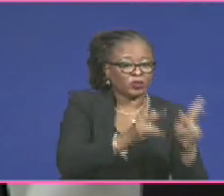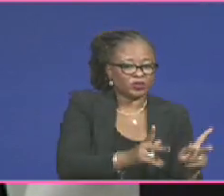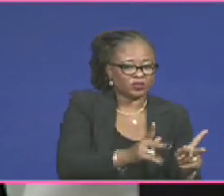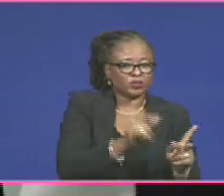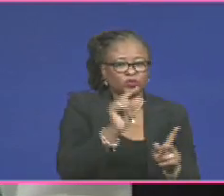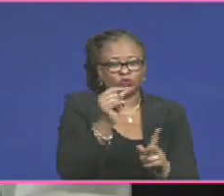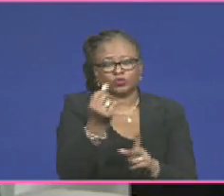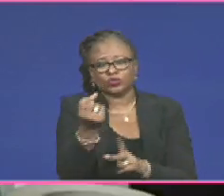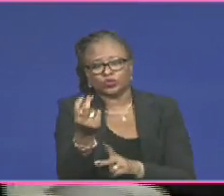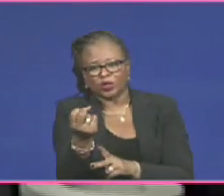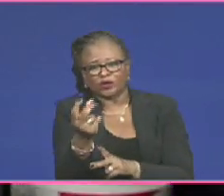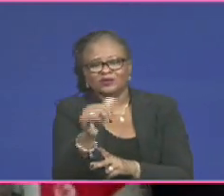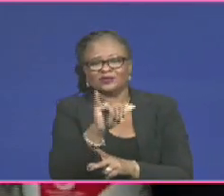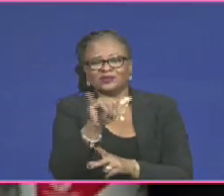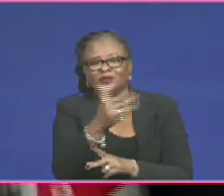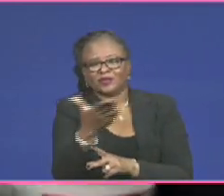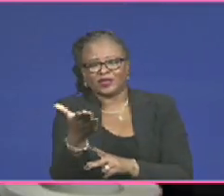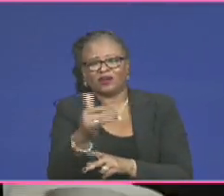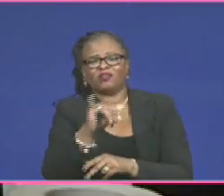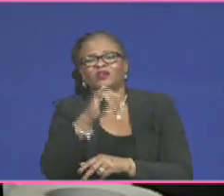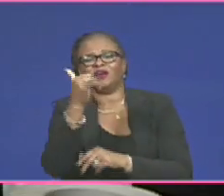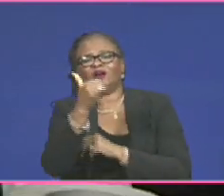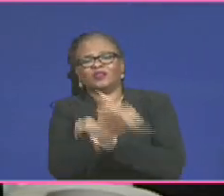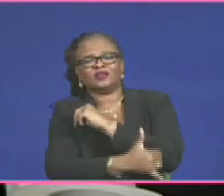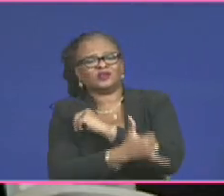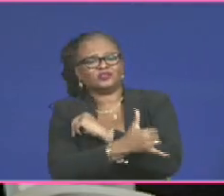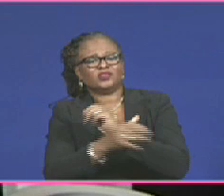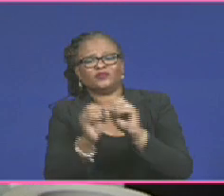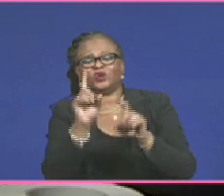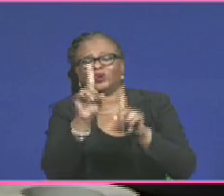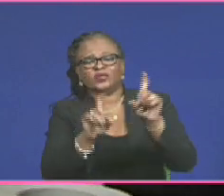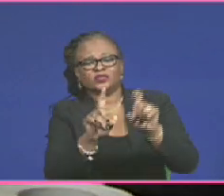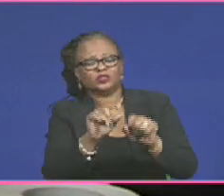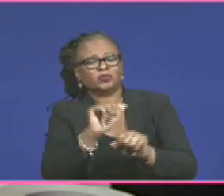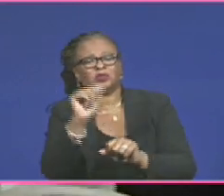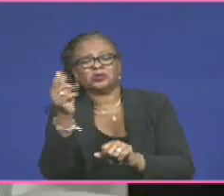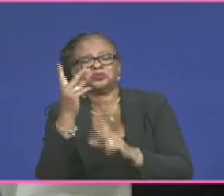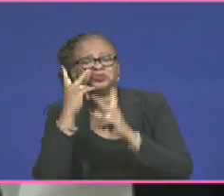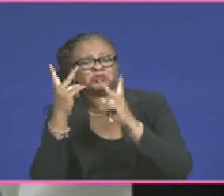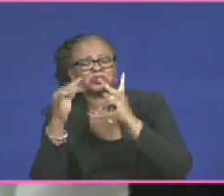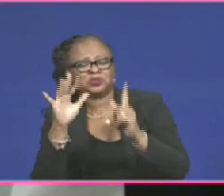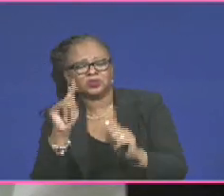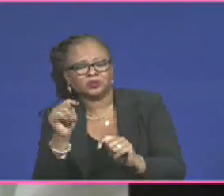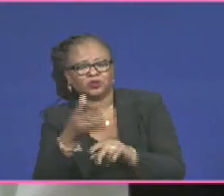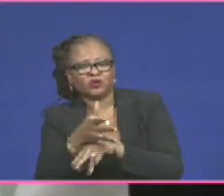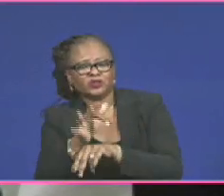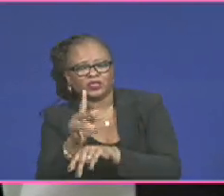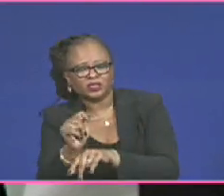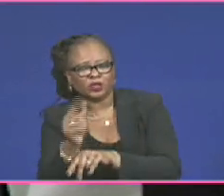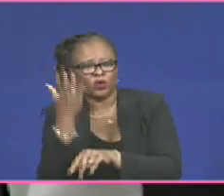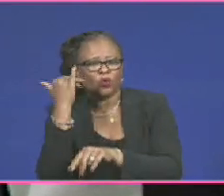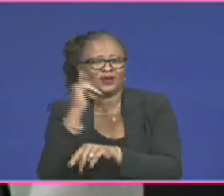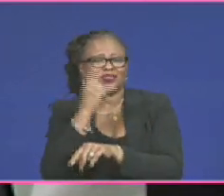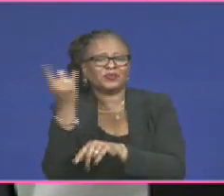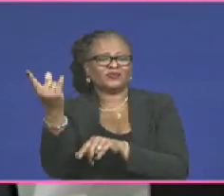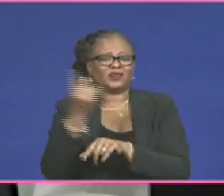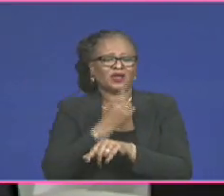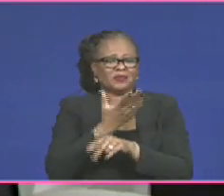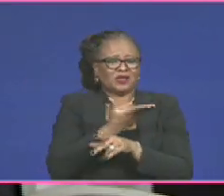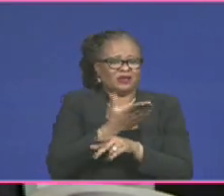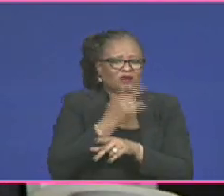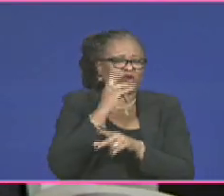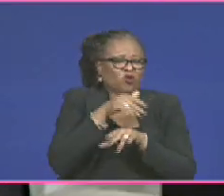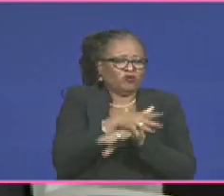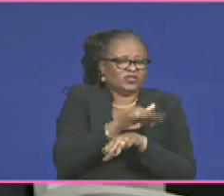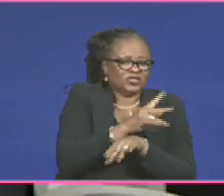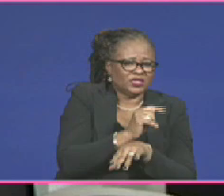thing. All of our other countrymen, they have the election, nobody goes there to oversee it. So why is it that someone got to come here to oversee it? And if